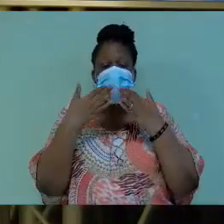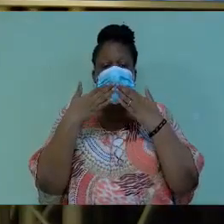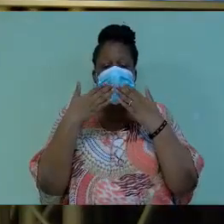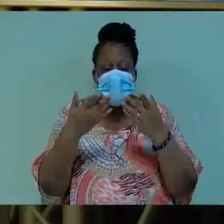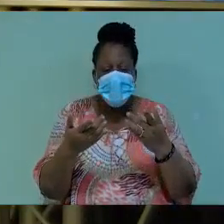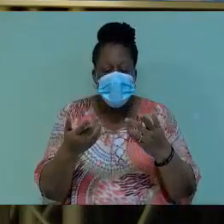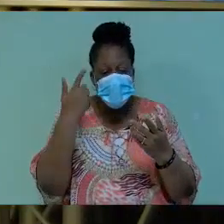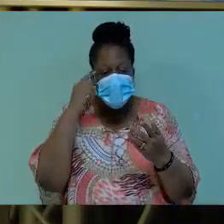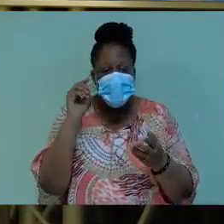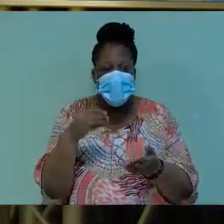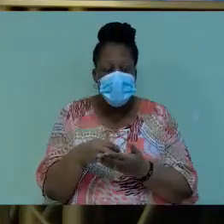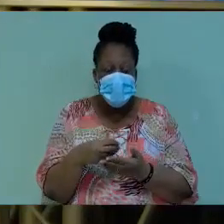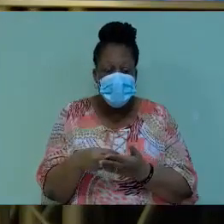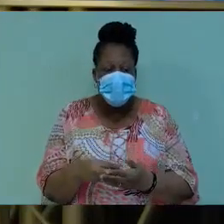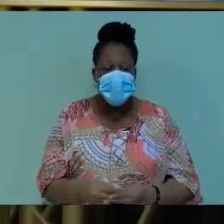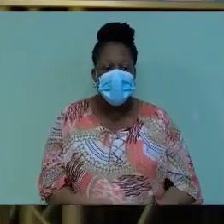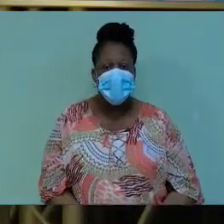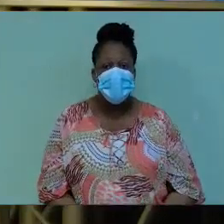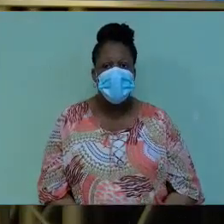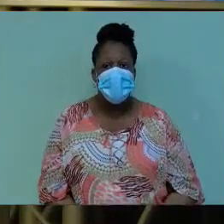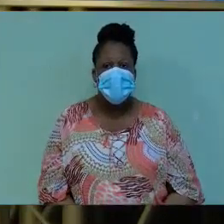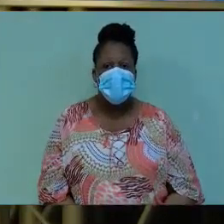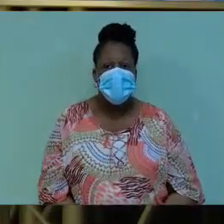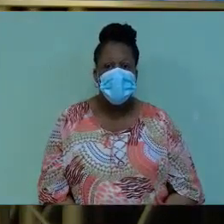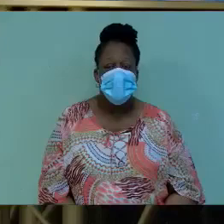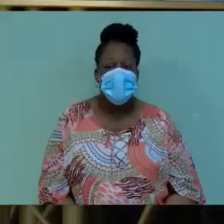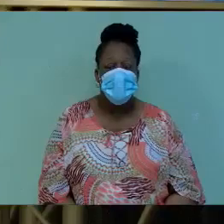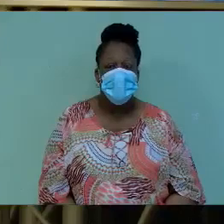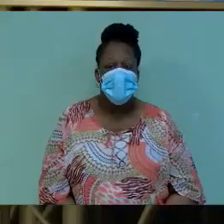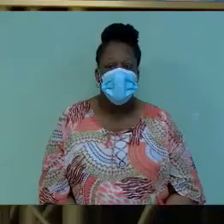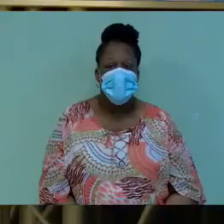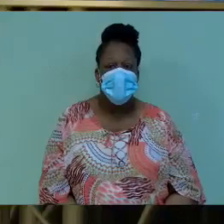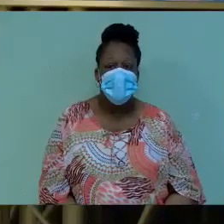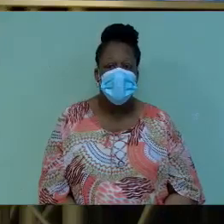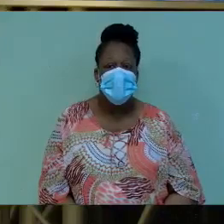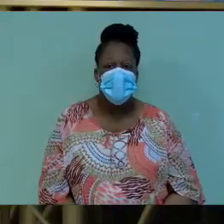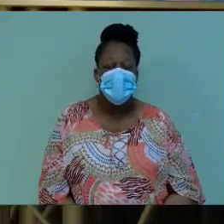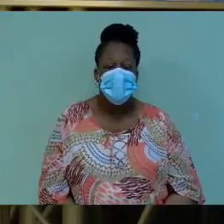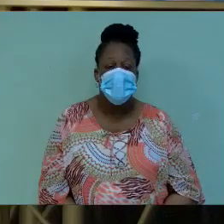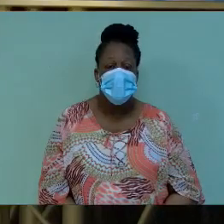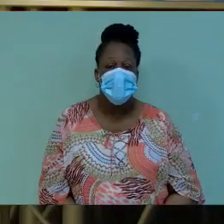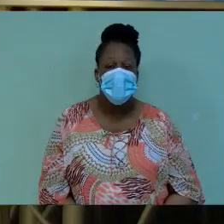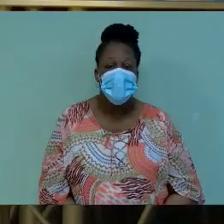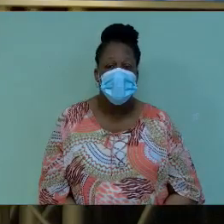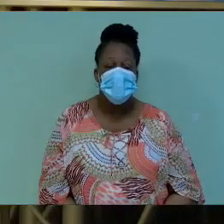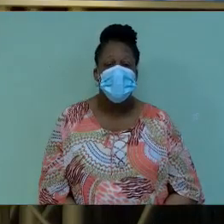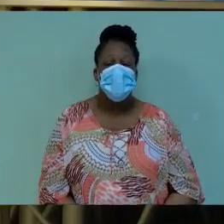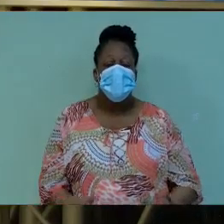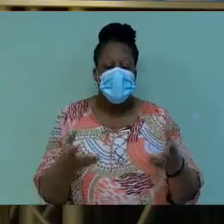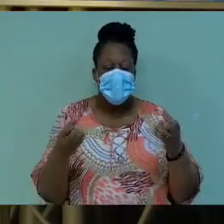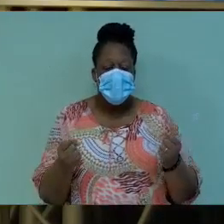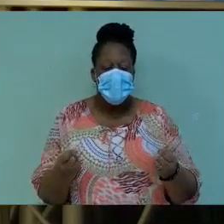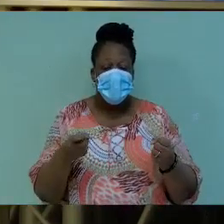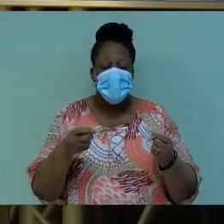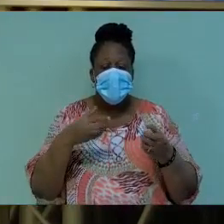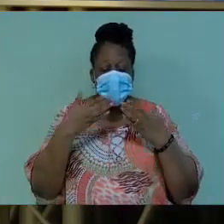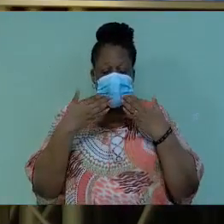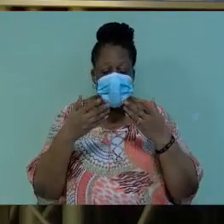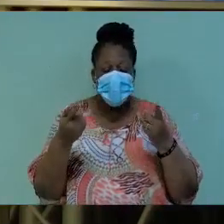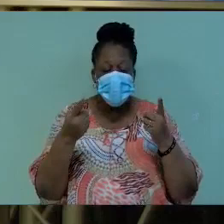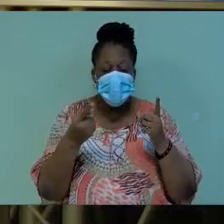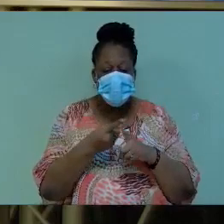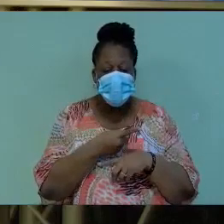again, I want to recognize the hard work of the persons and, well, members of the NEOC,